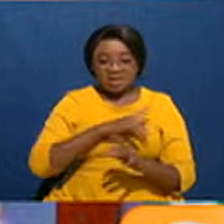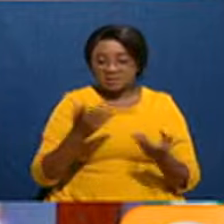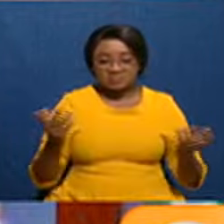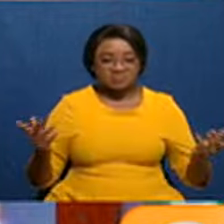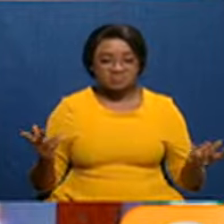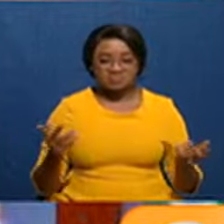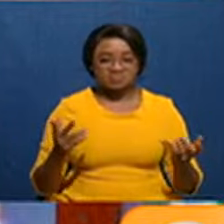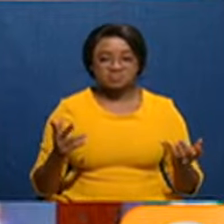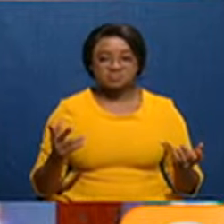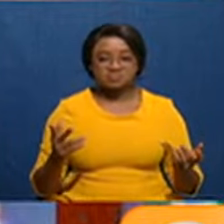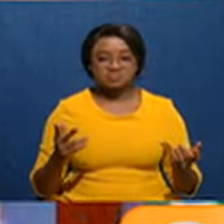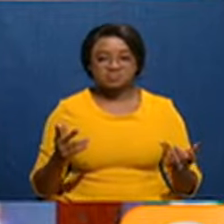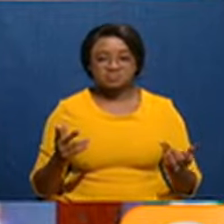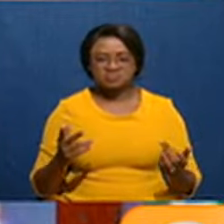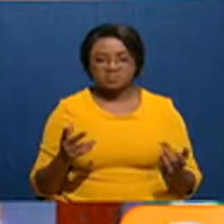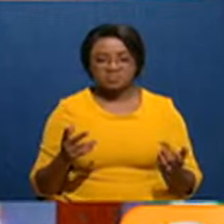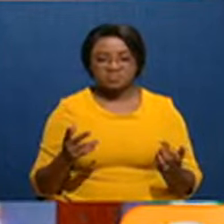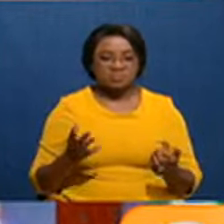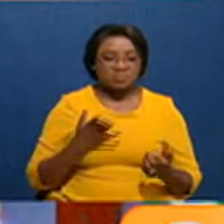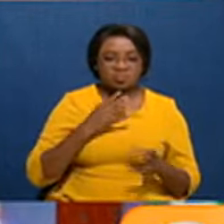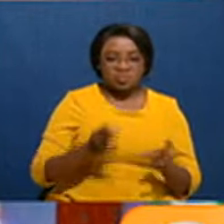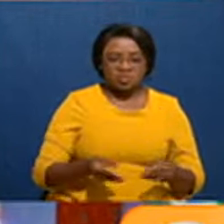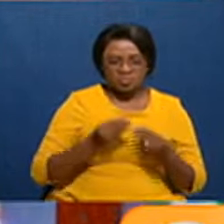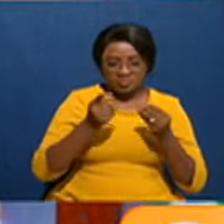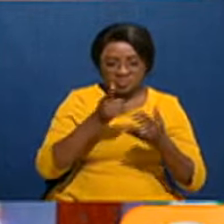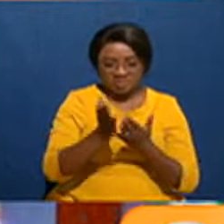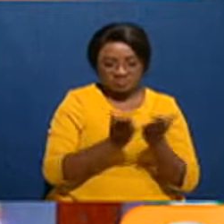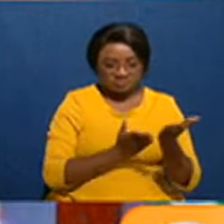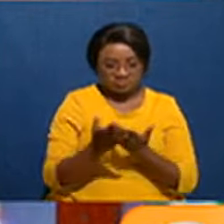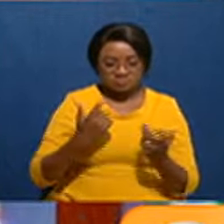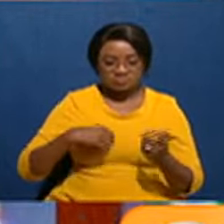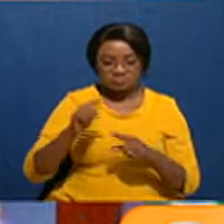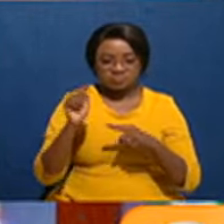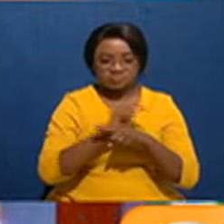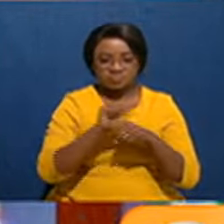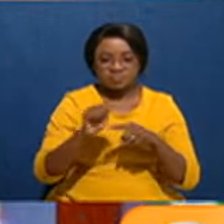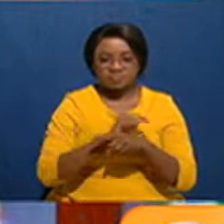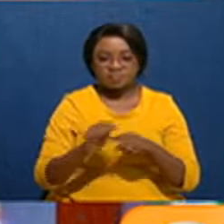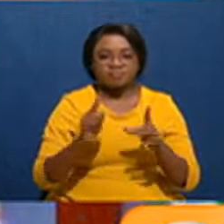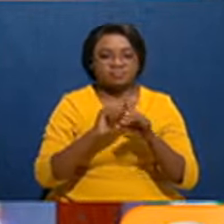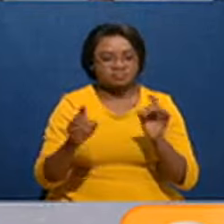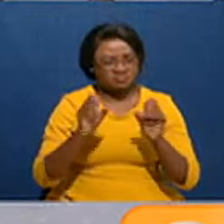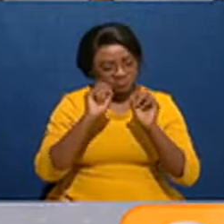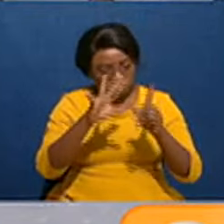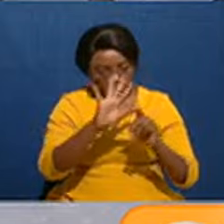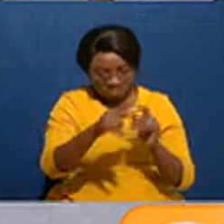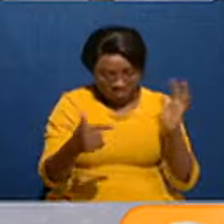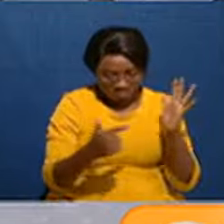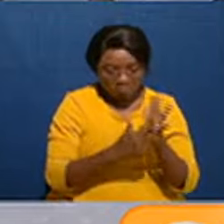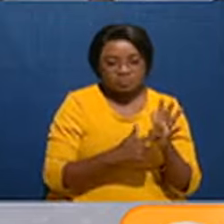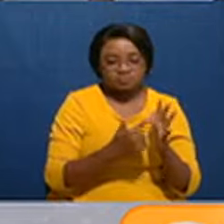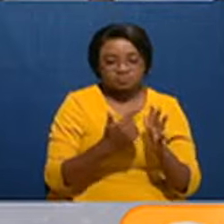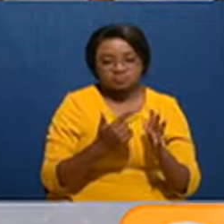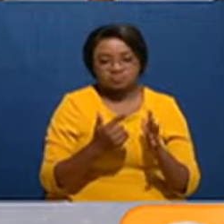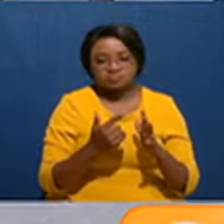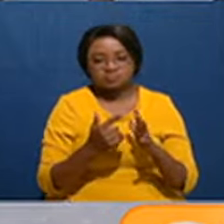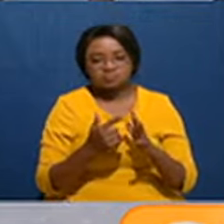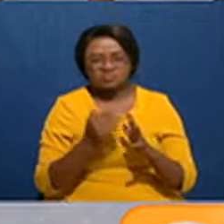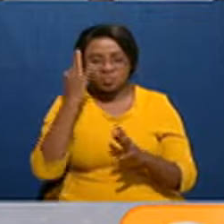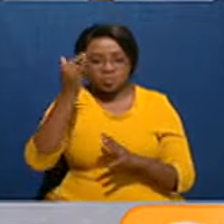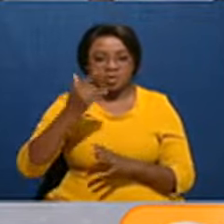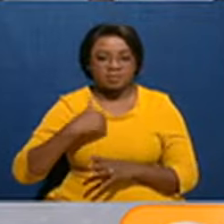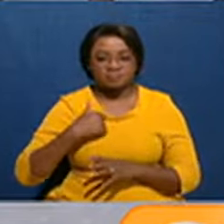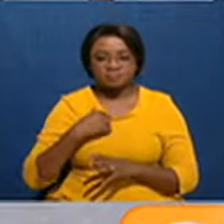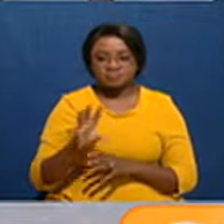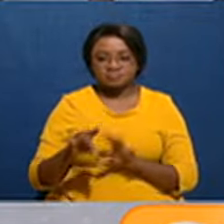want to be utilized so that we can provide the solutions that we have been trained to provide. Okay, that's a good point you make, because I find